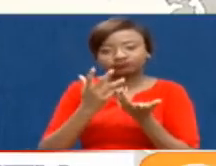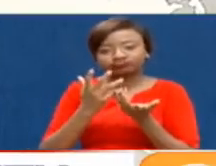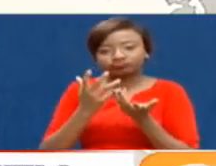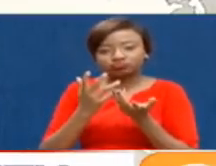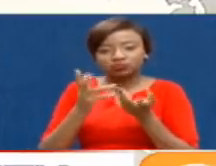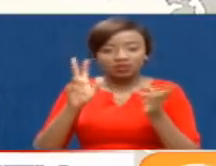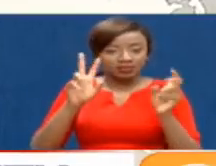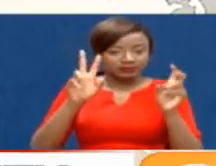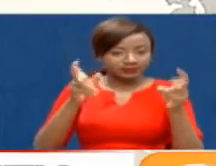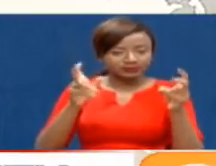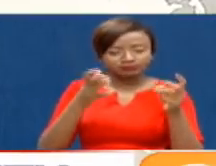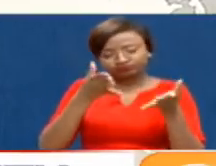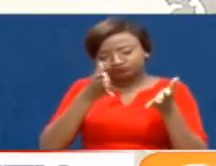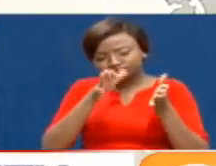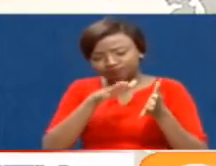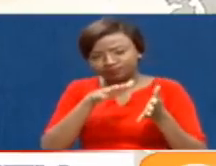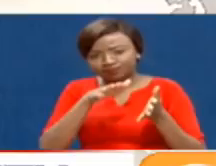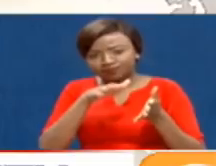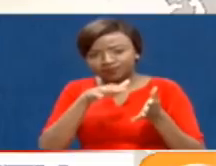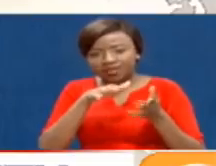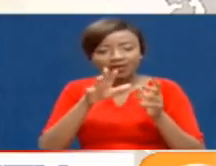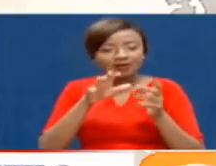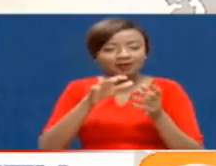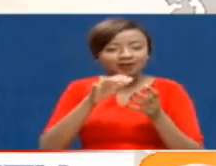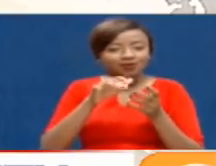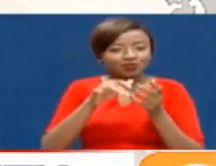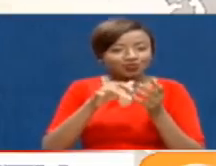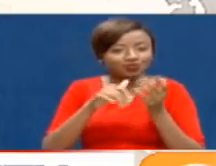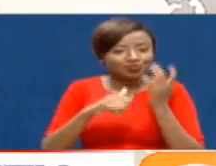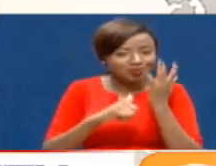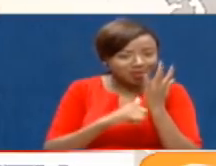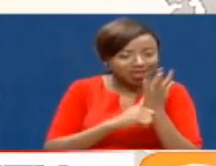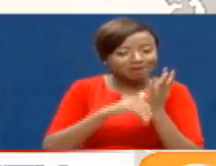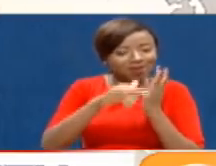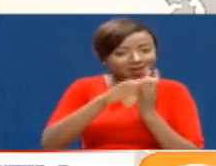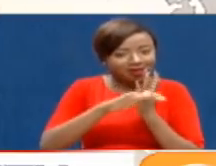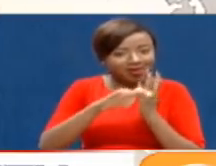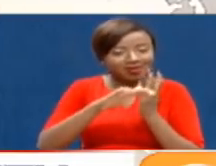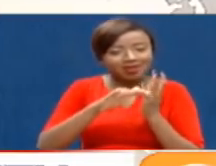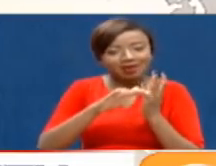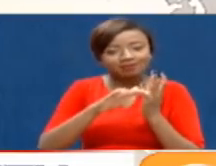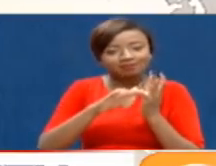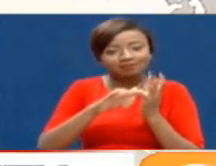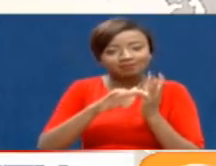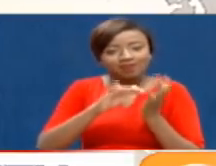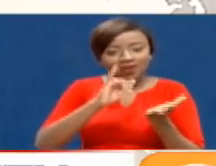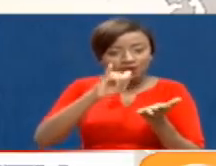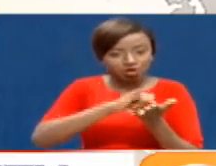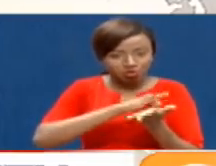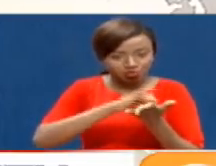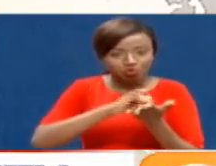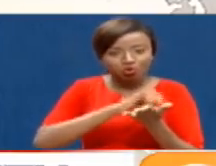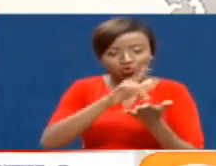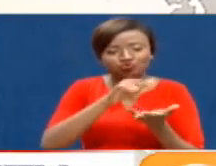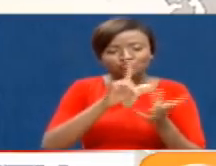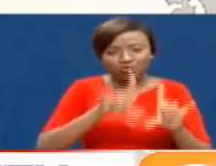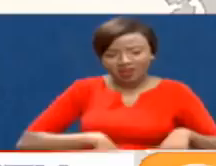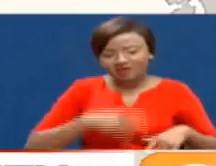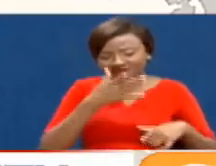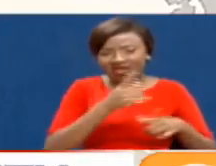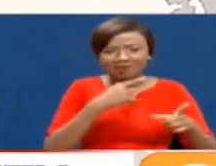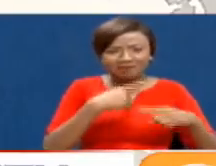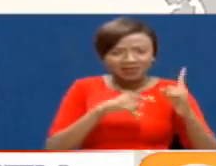and things really changed dramatically. However, you had to move because it was getting a bit too risky for you. What was it